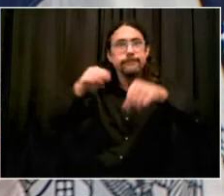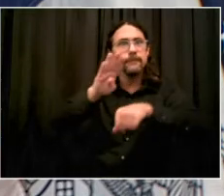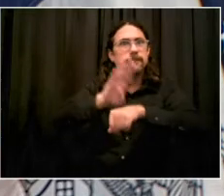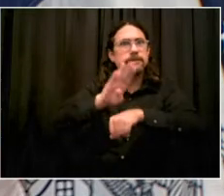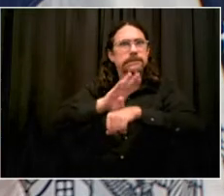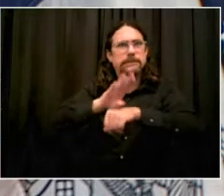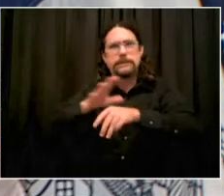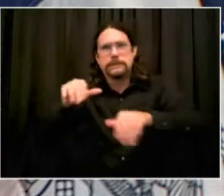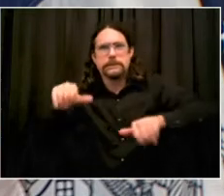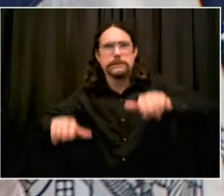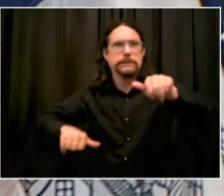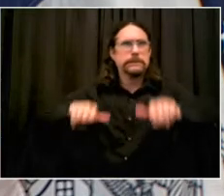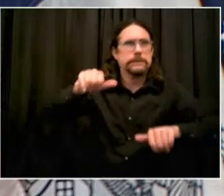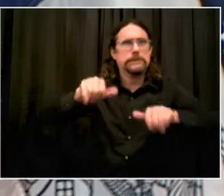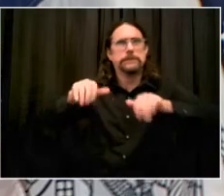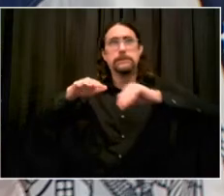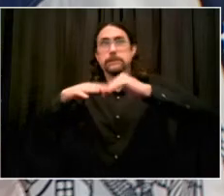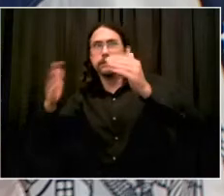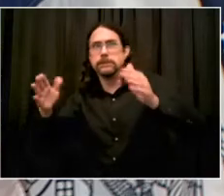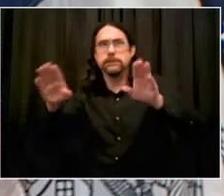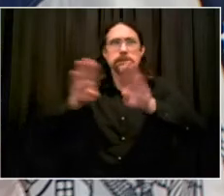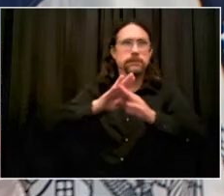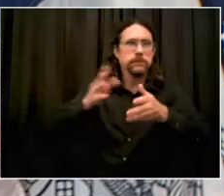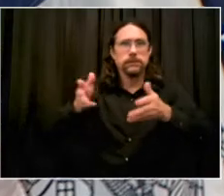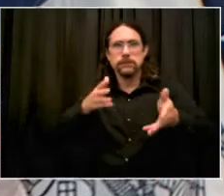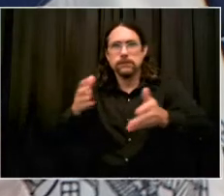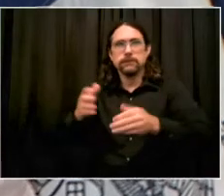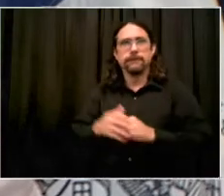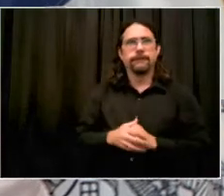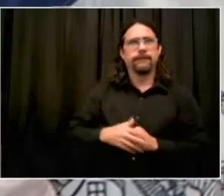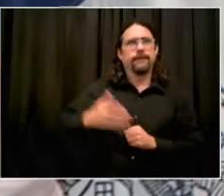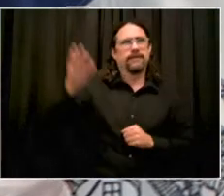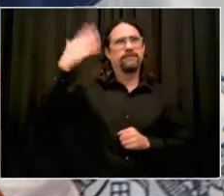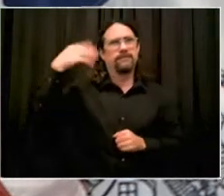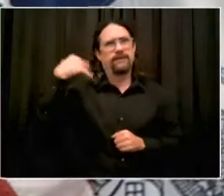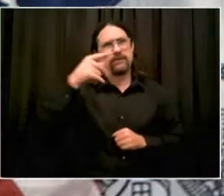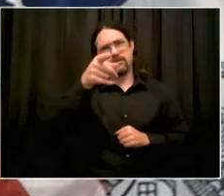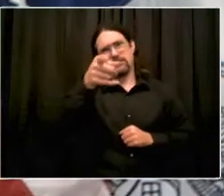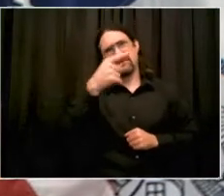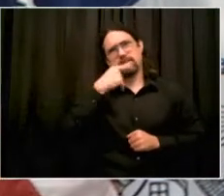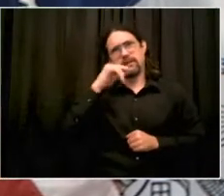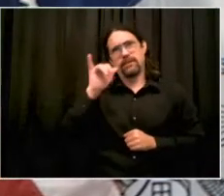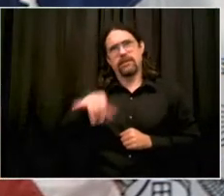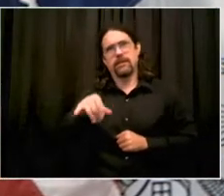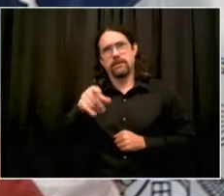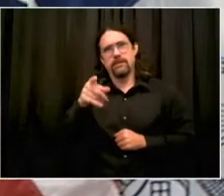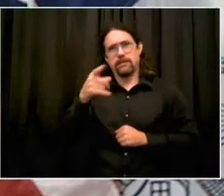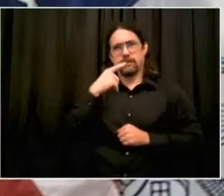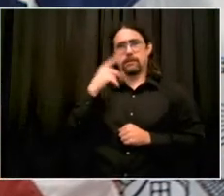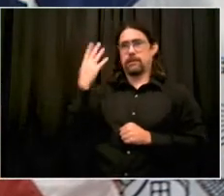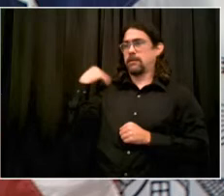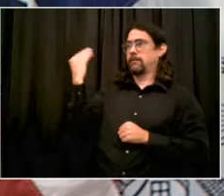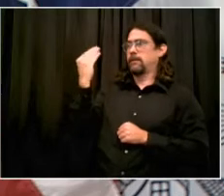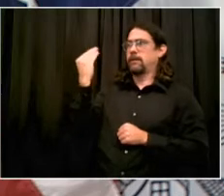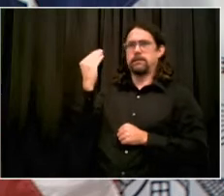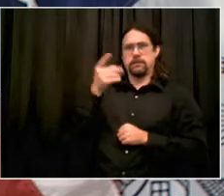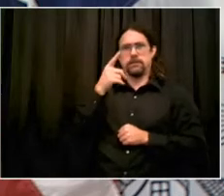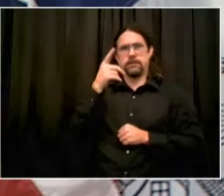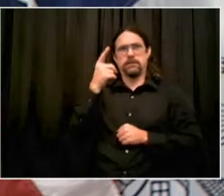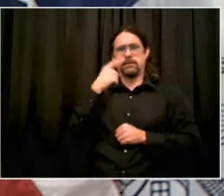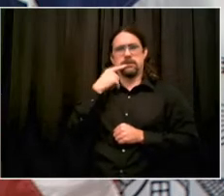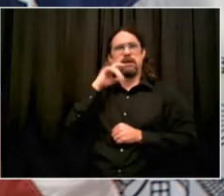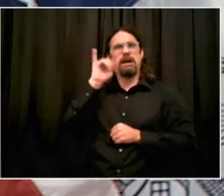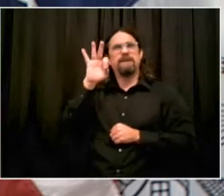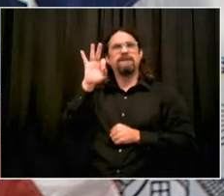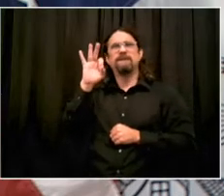but why at this point are you not doing it? Well, Aaron, you can actually see the information that was sent to you and other members of the media and publicly.